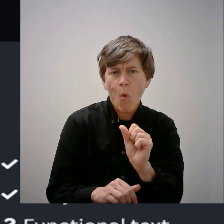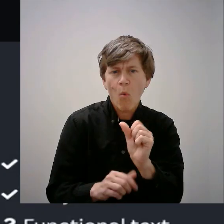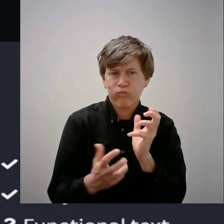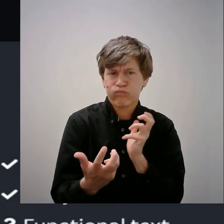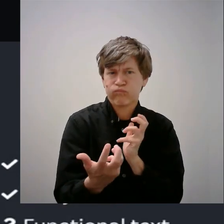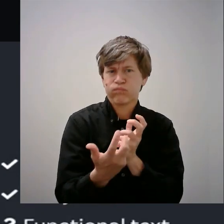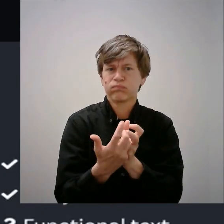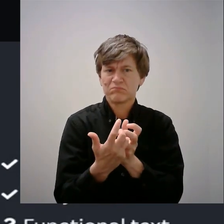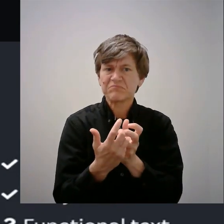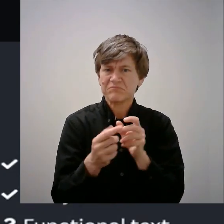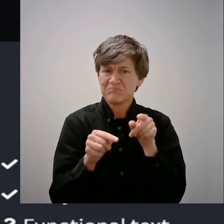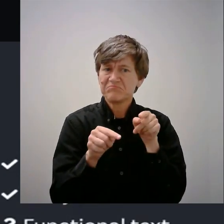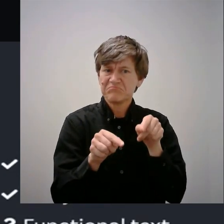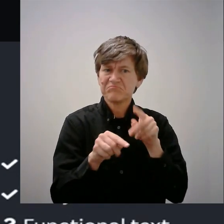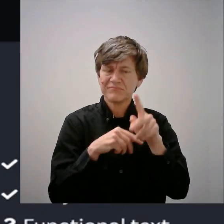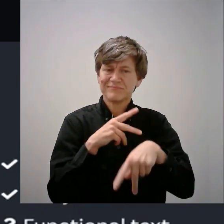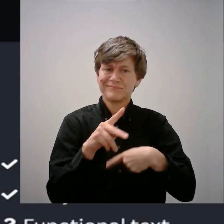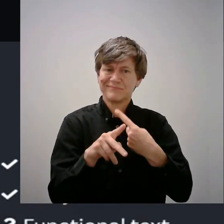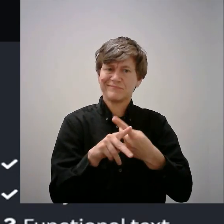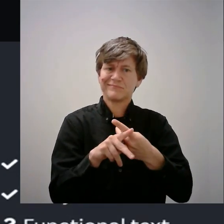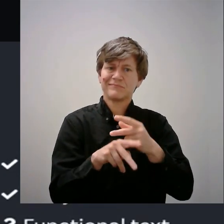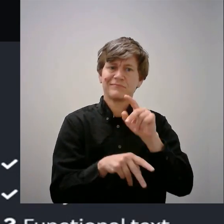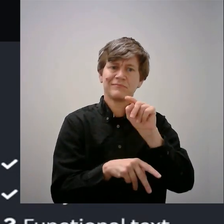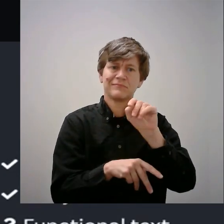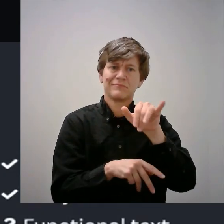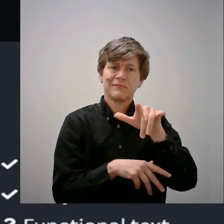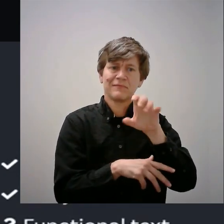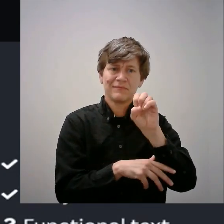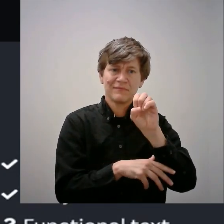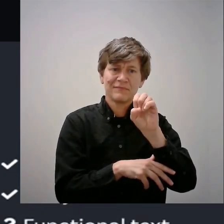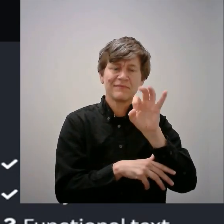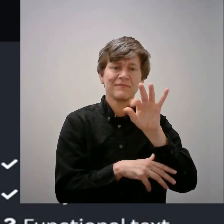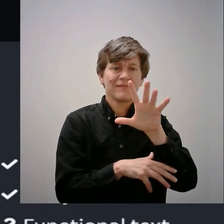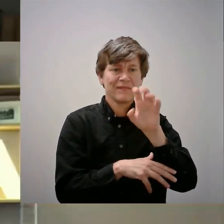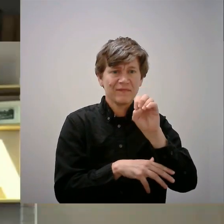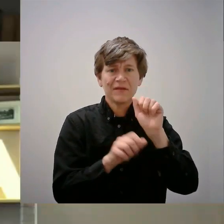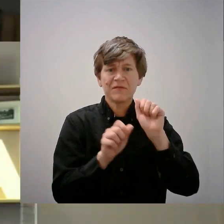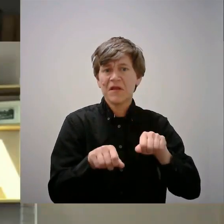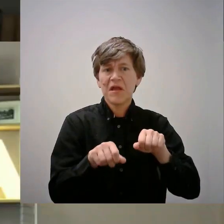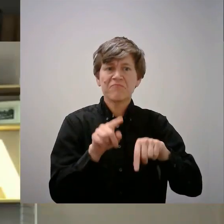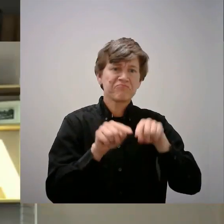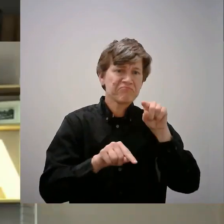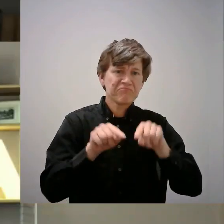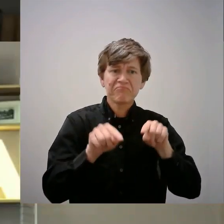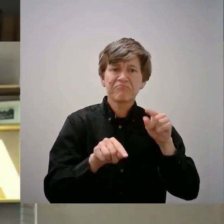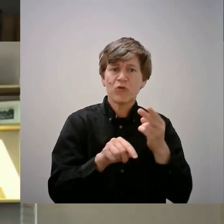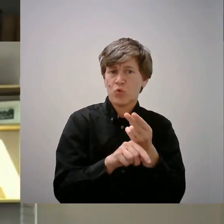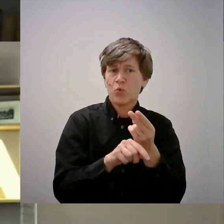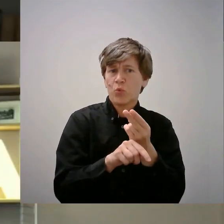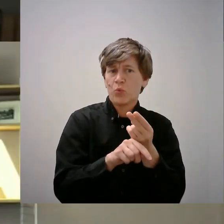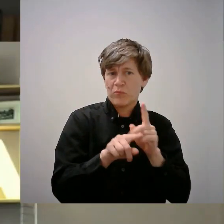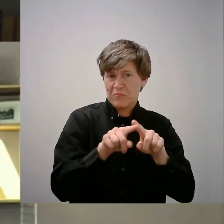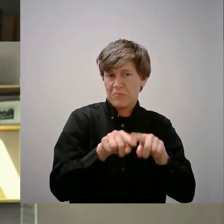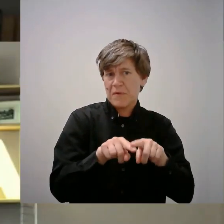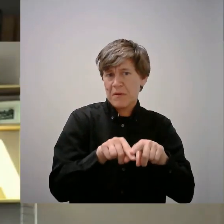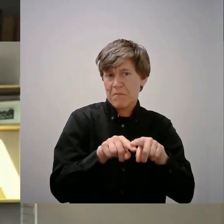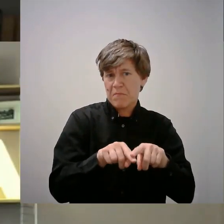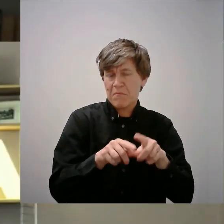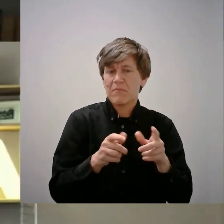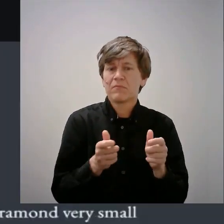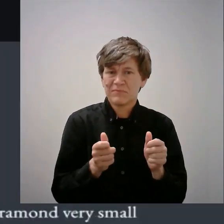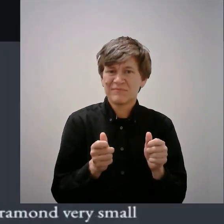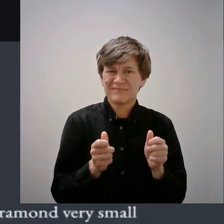of typefaces for display text, body text, functional text, depends. But it might get a